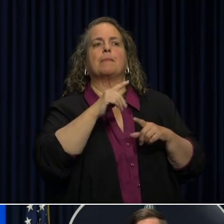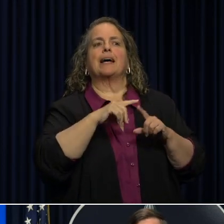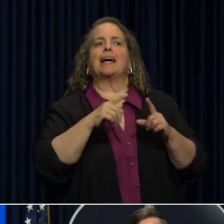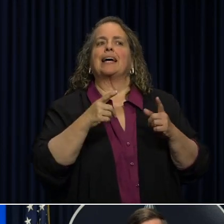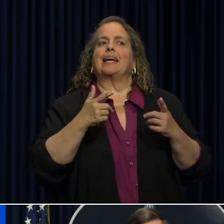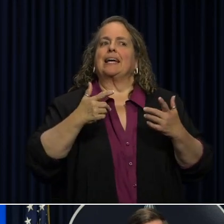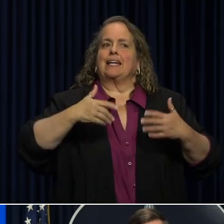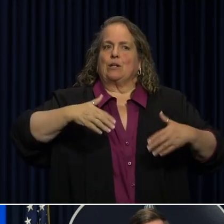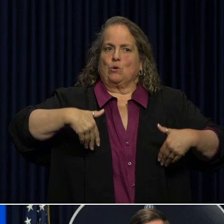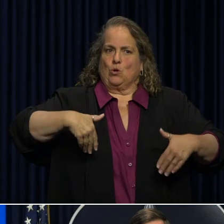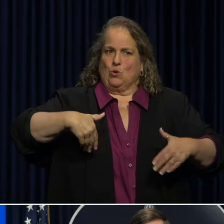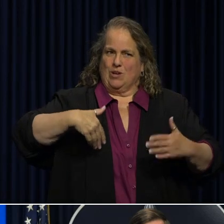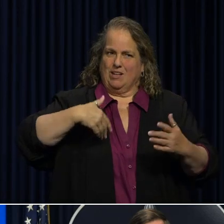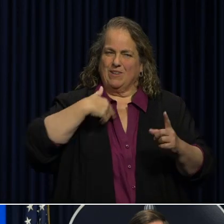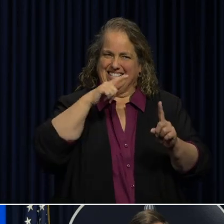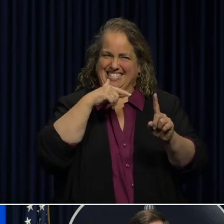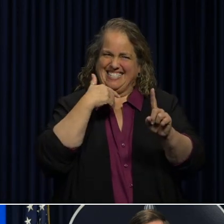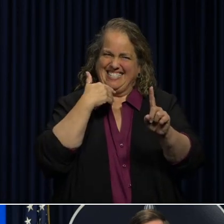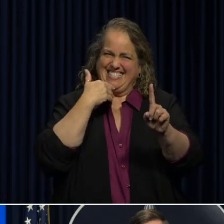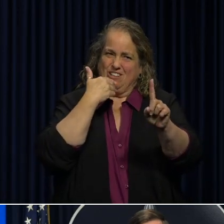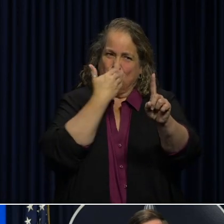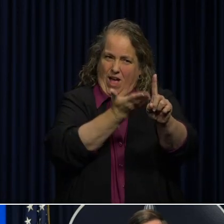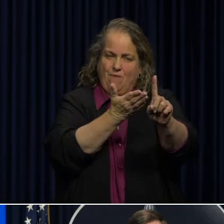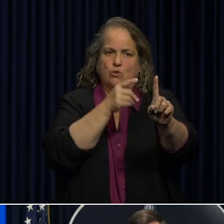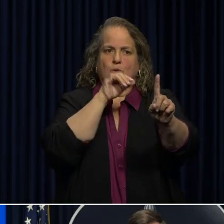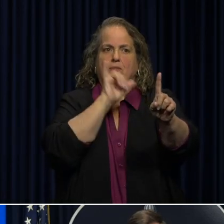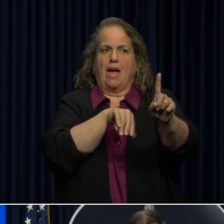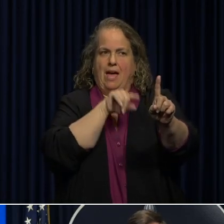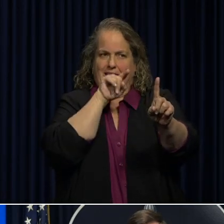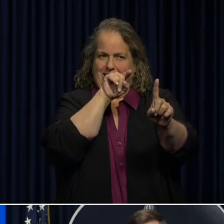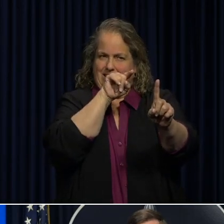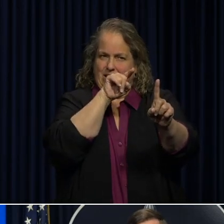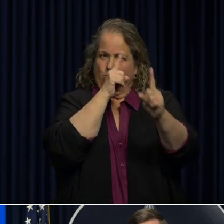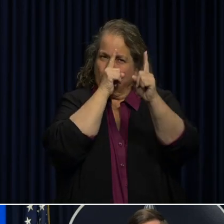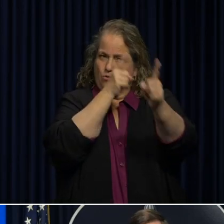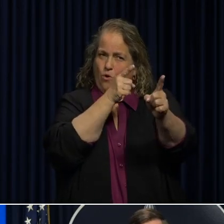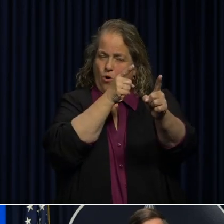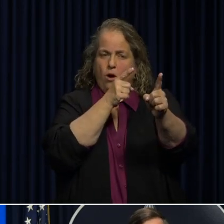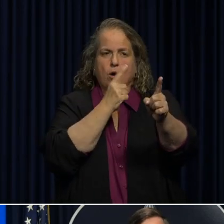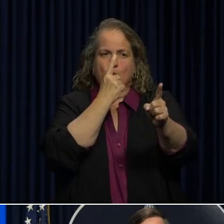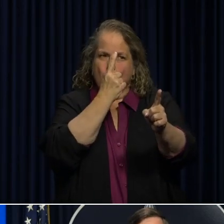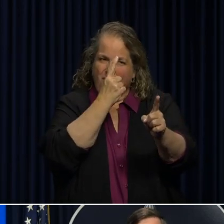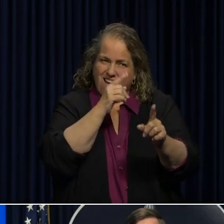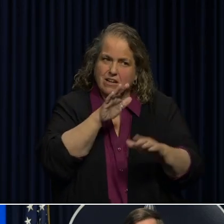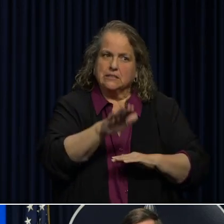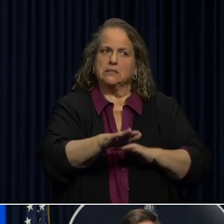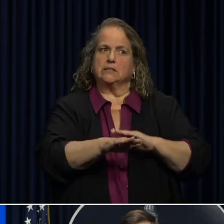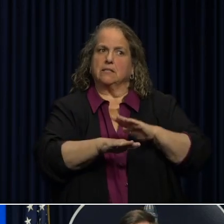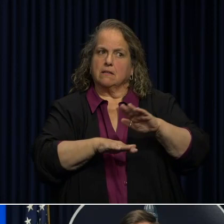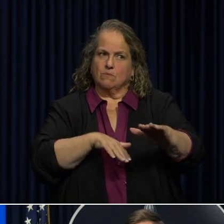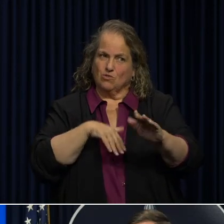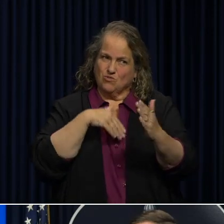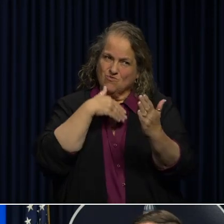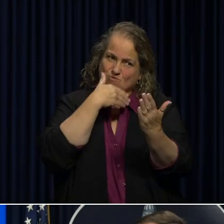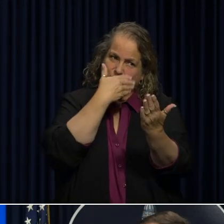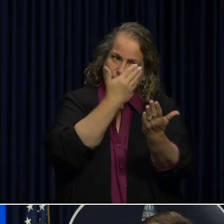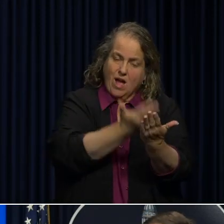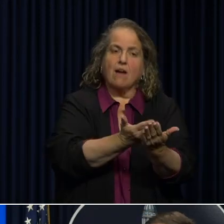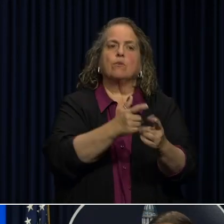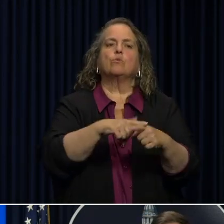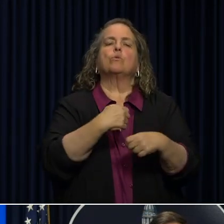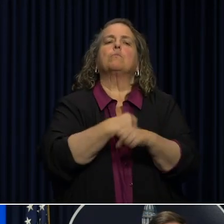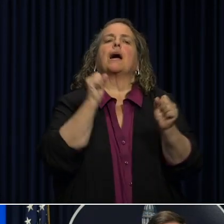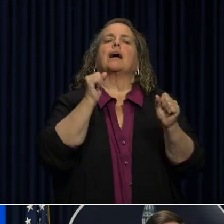be encouraging, remember that we got to take one step after another to gradually get